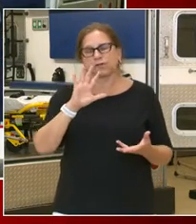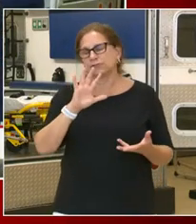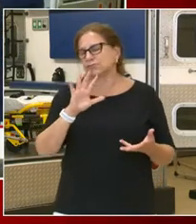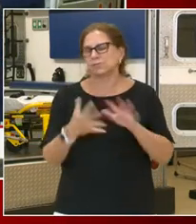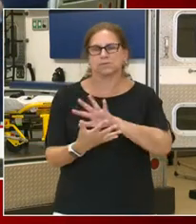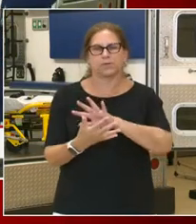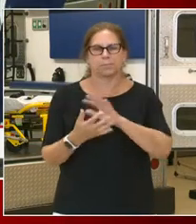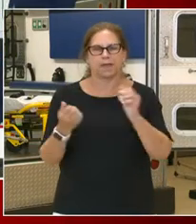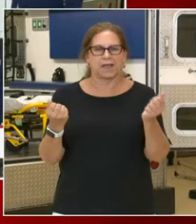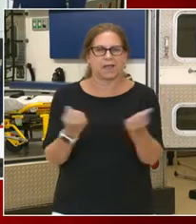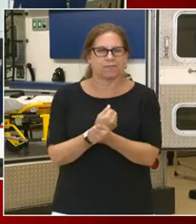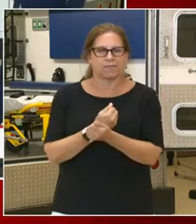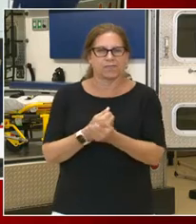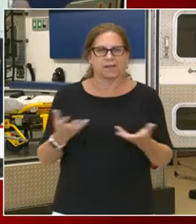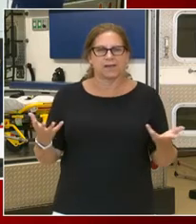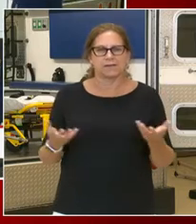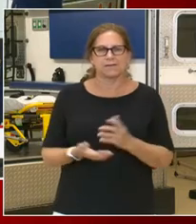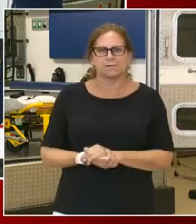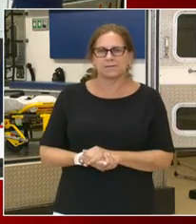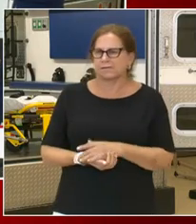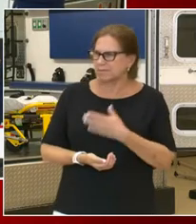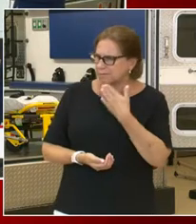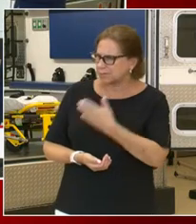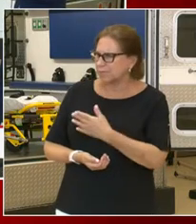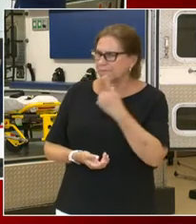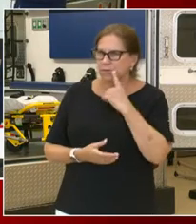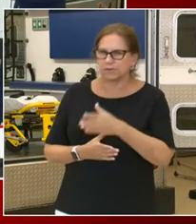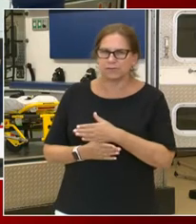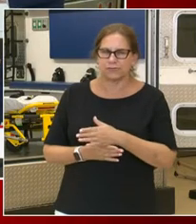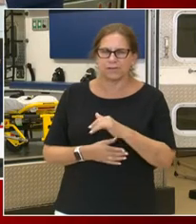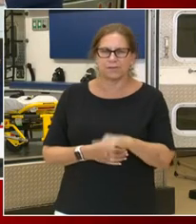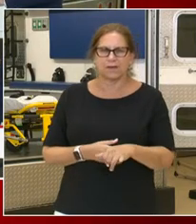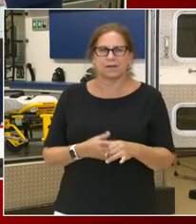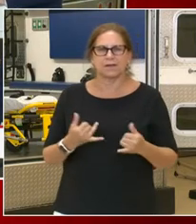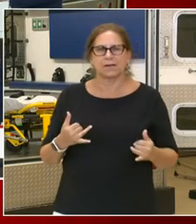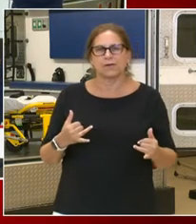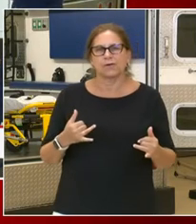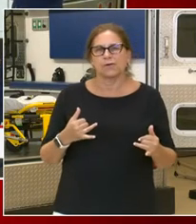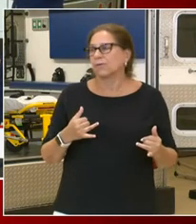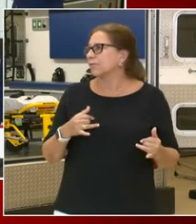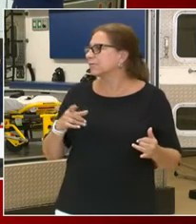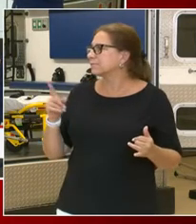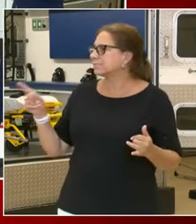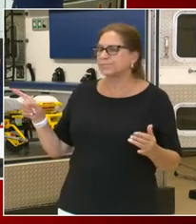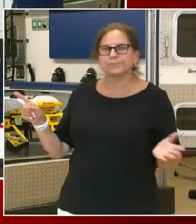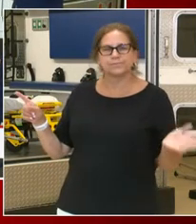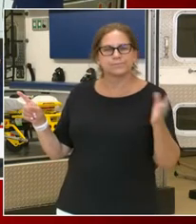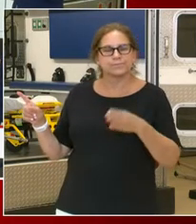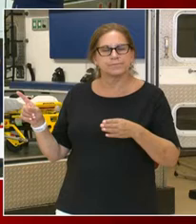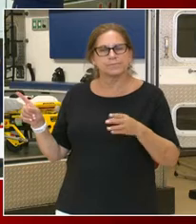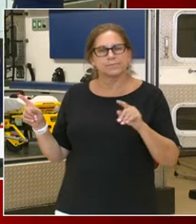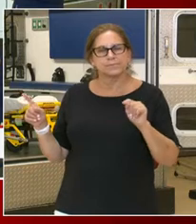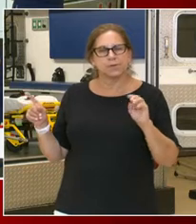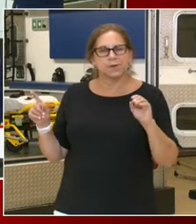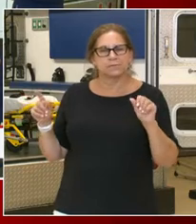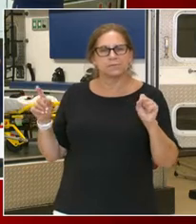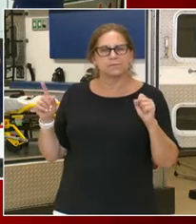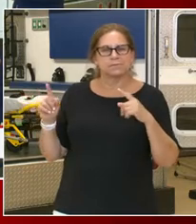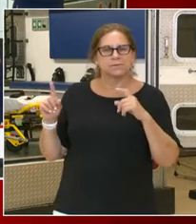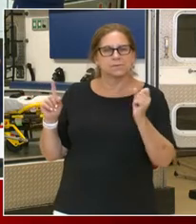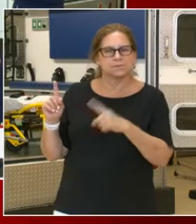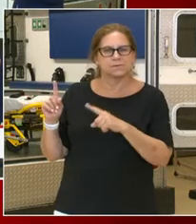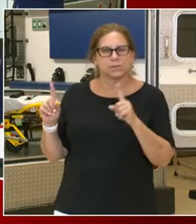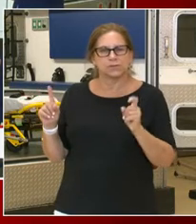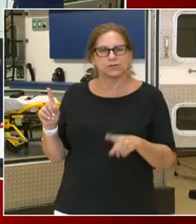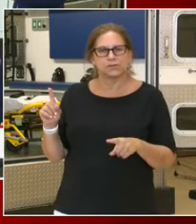Mason, thank you for sharing that. Want to jump into that a little bit more about the how you all are retooling your curriculum to really